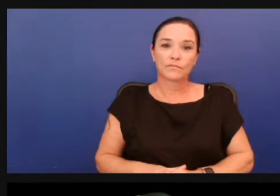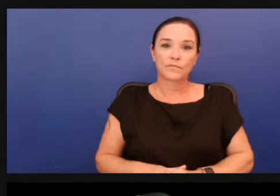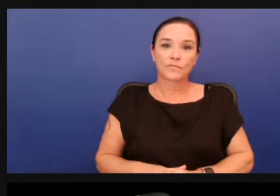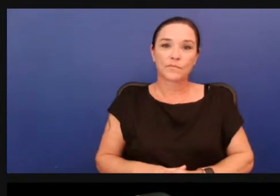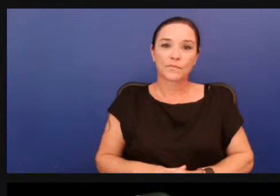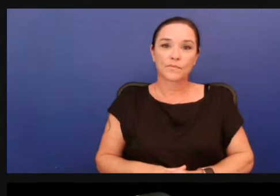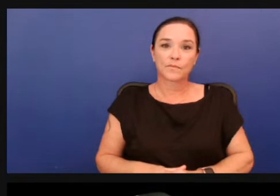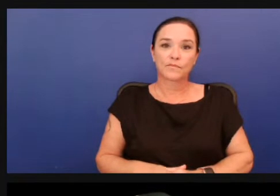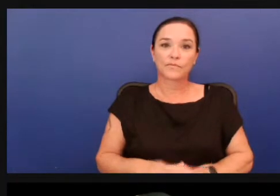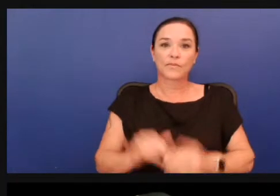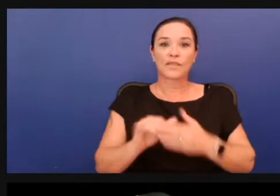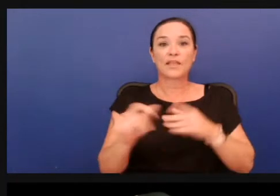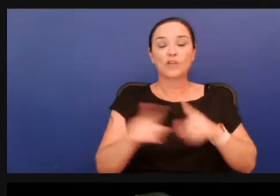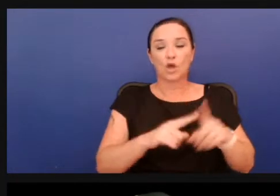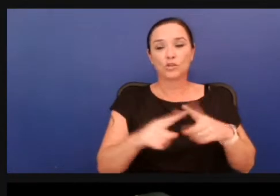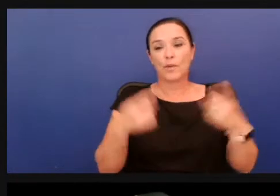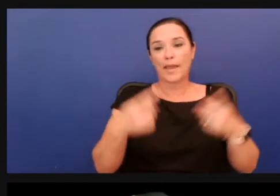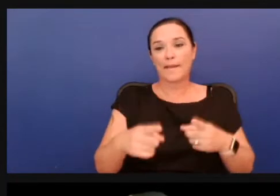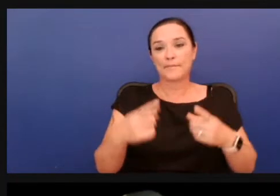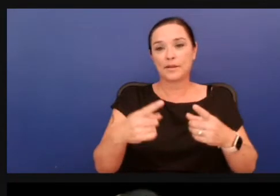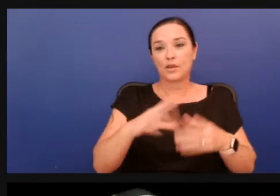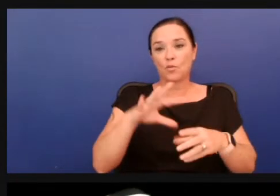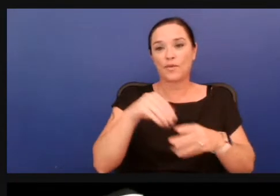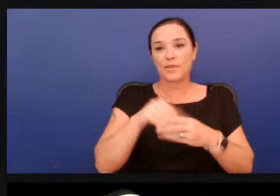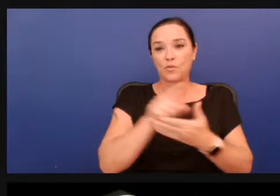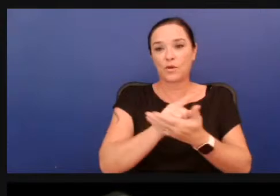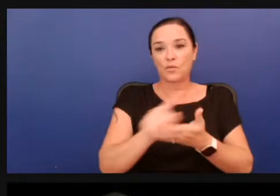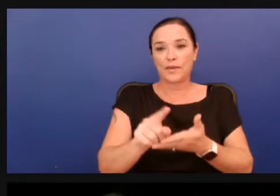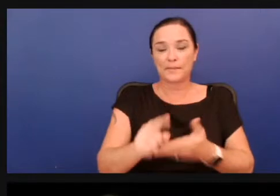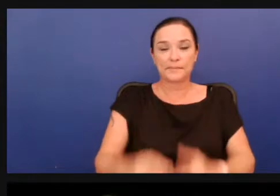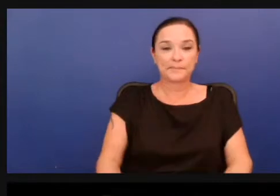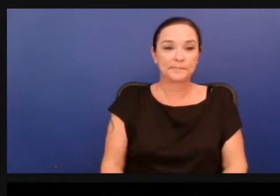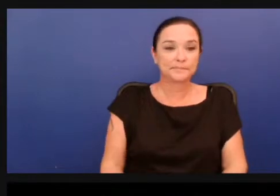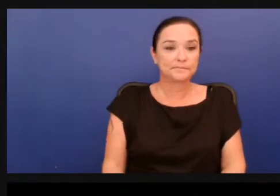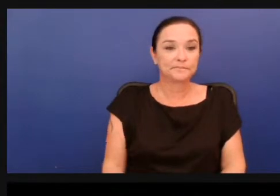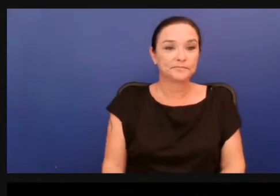also coming up within the next week here, events at the park.